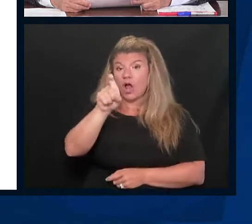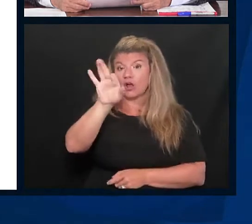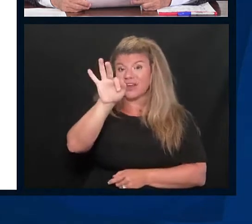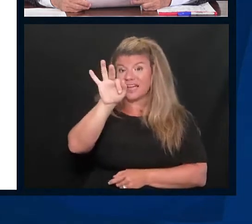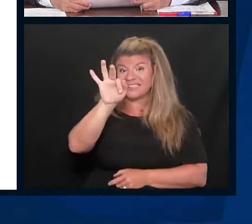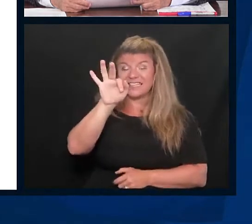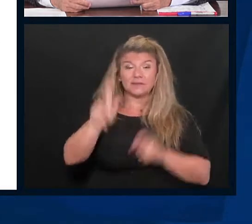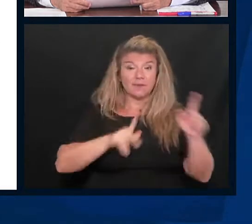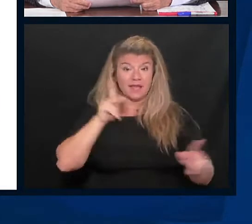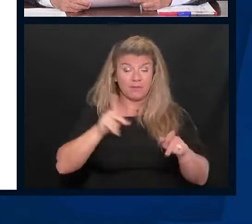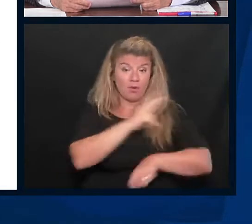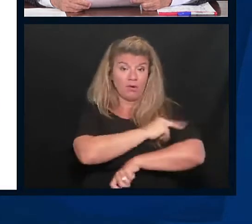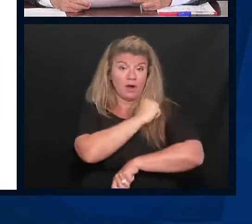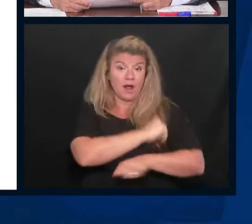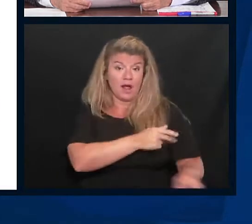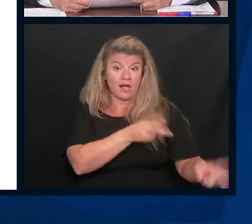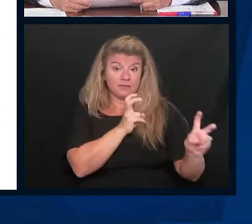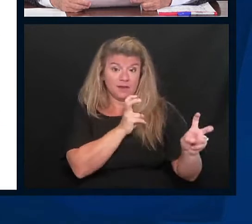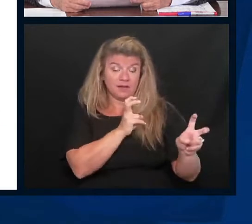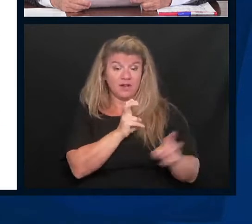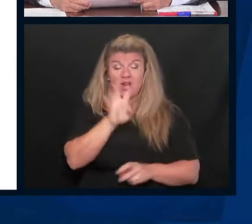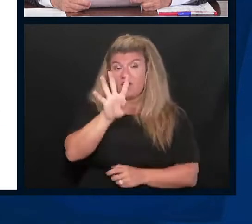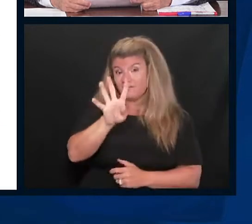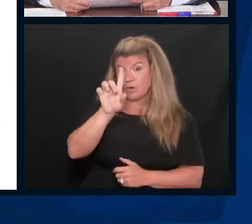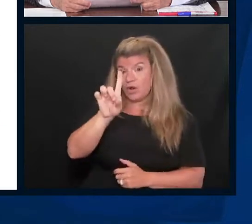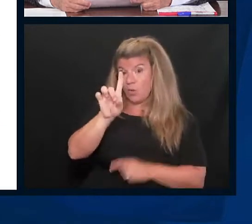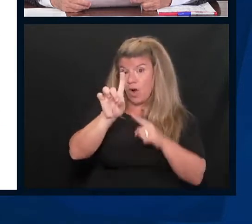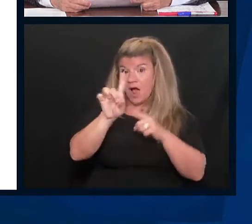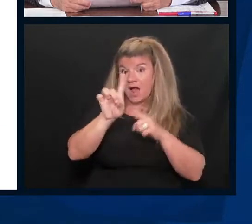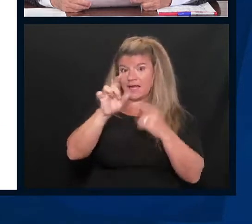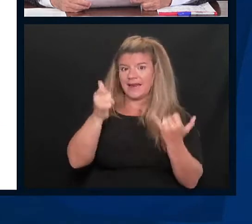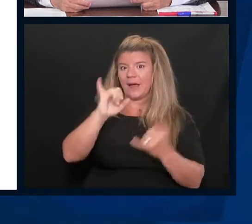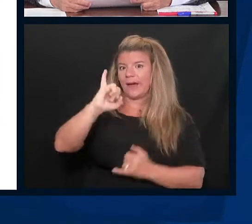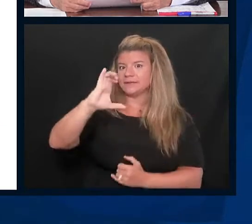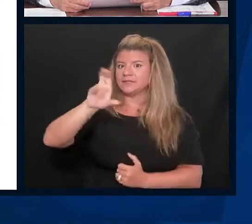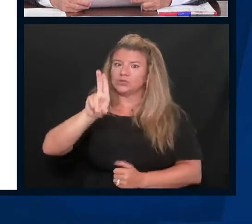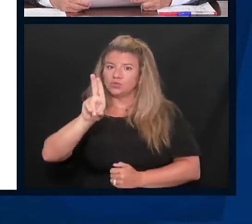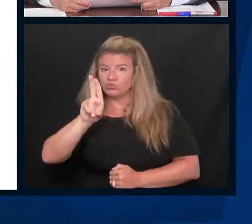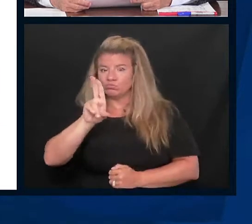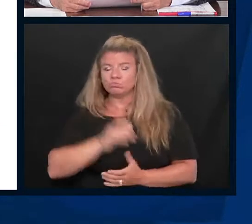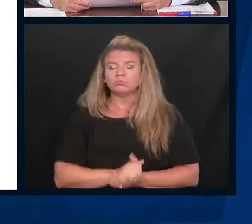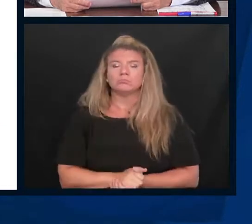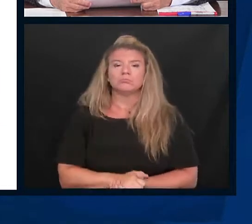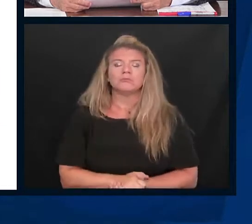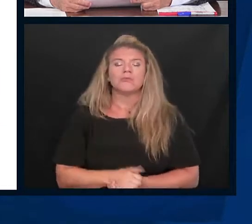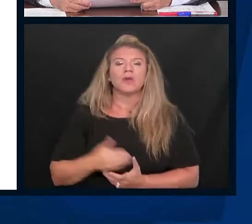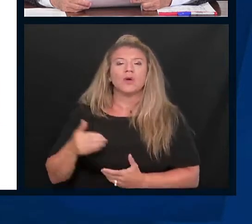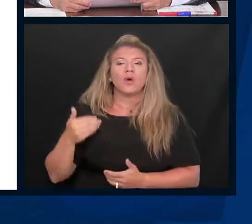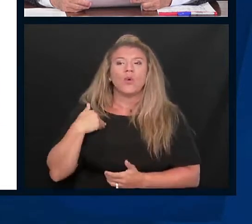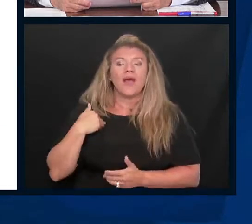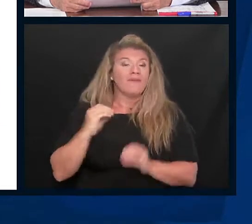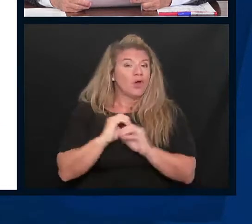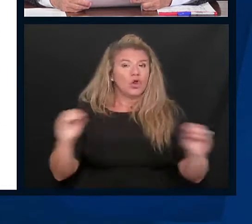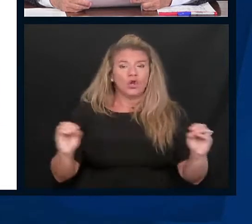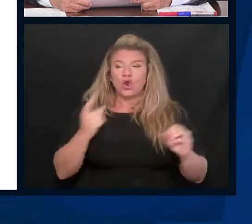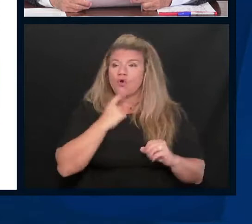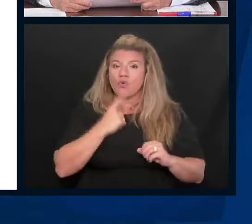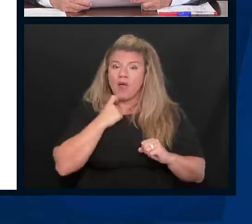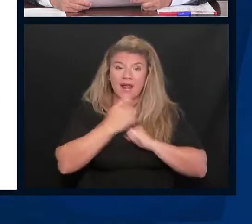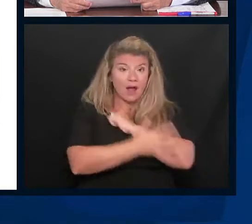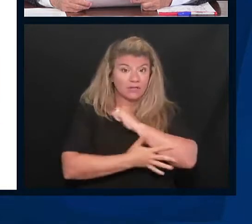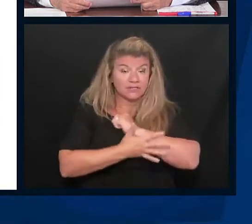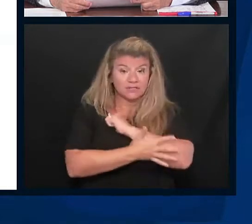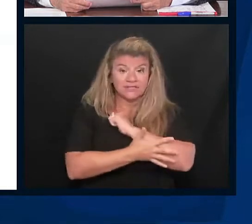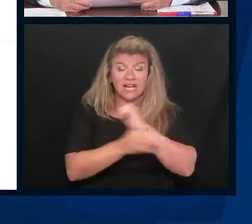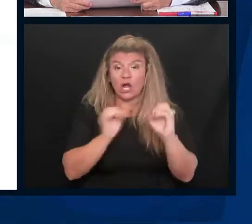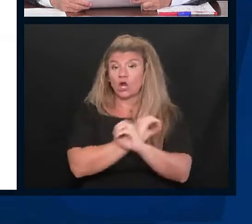119 people are hospitalized. 41 of them are in the ICU units. We have no red counties,